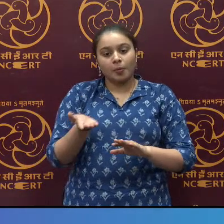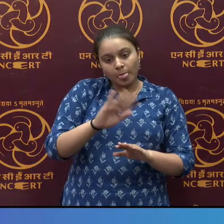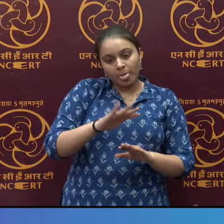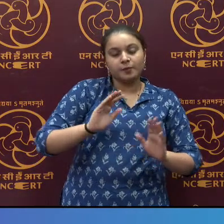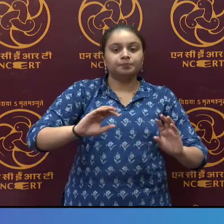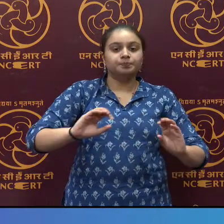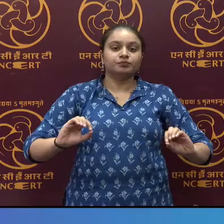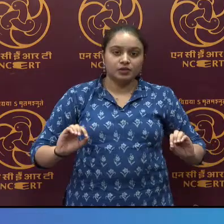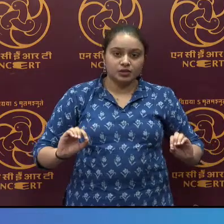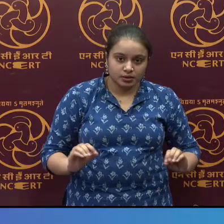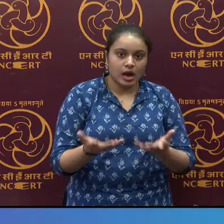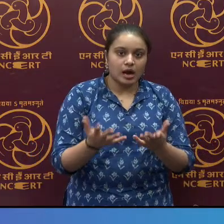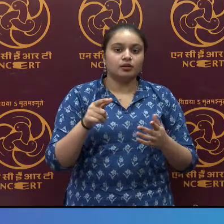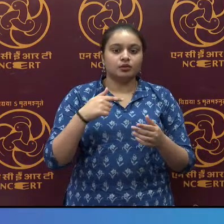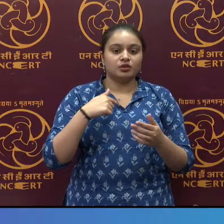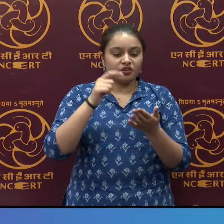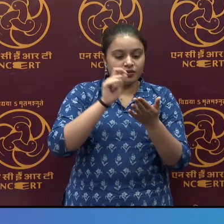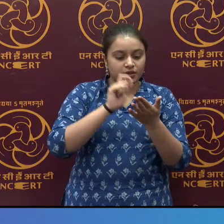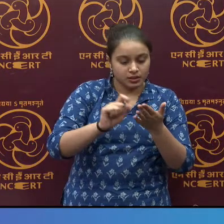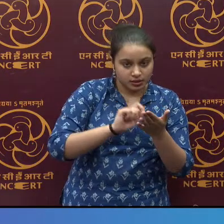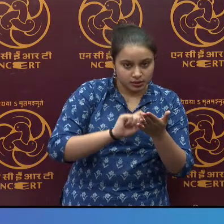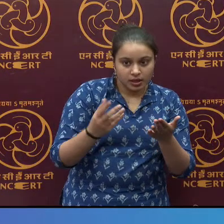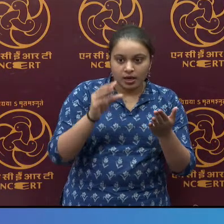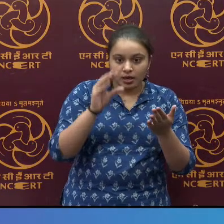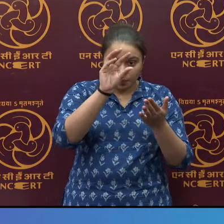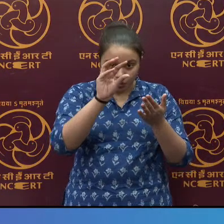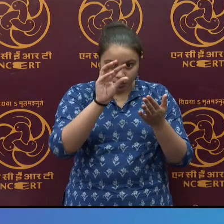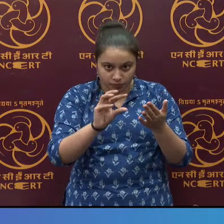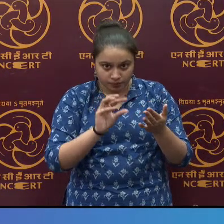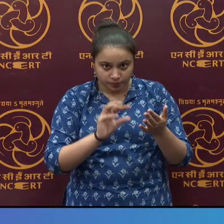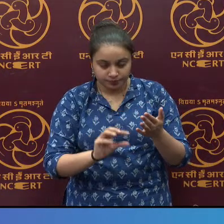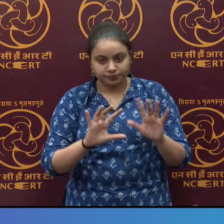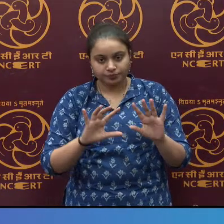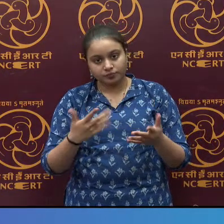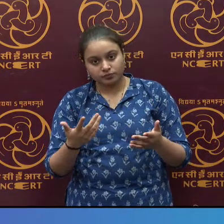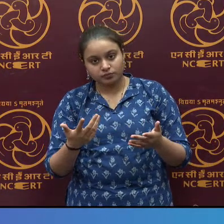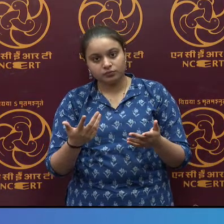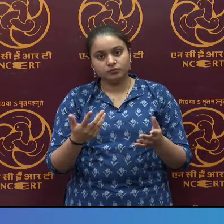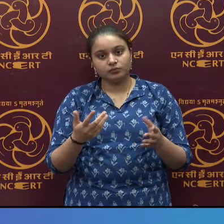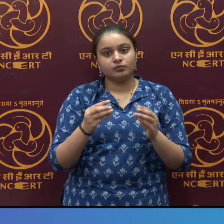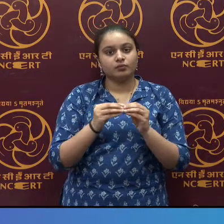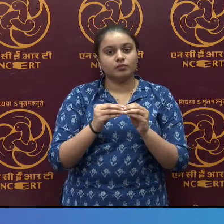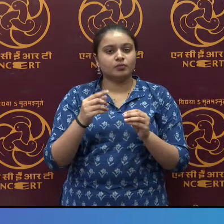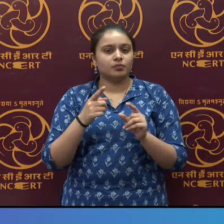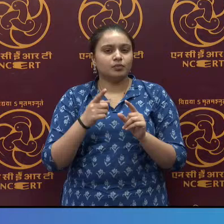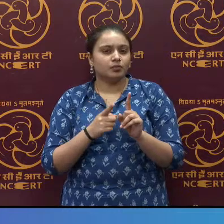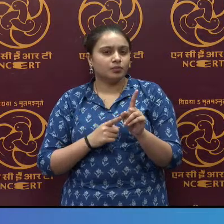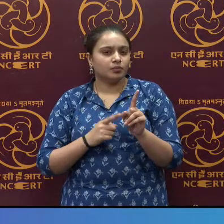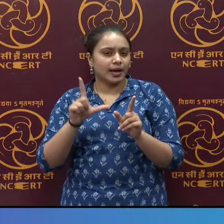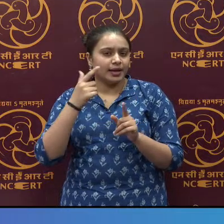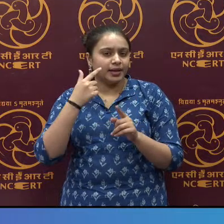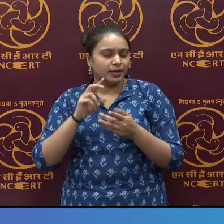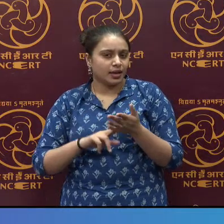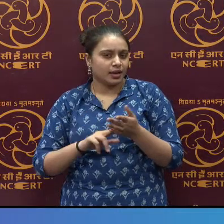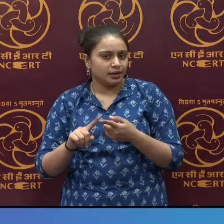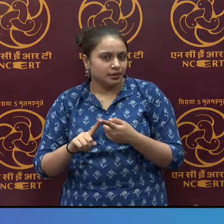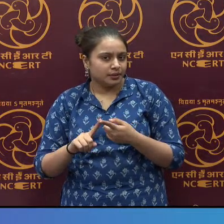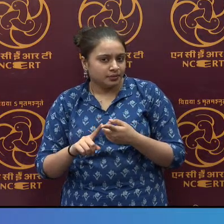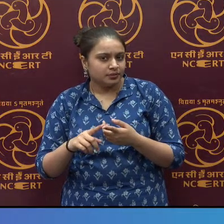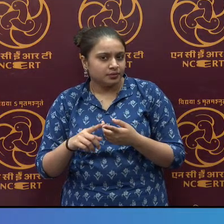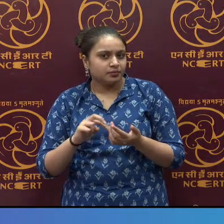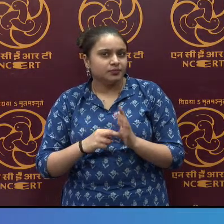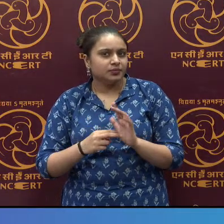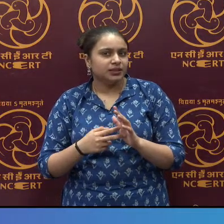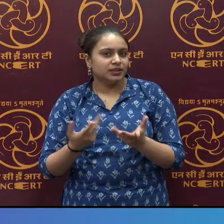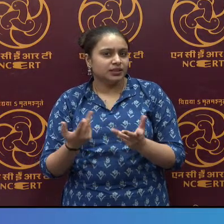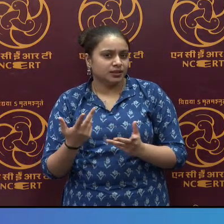we need to put and where we need to put them. Ma'am, is there anything called the byline while writing an article? So byline is nothing